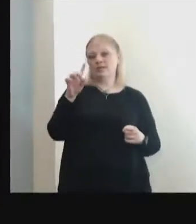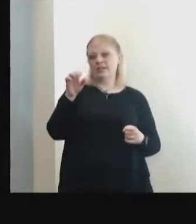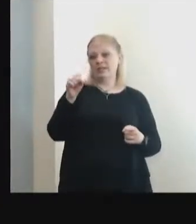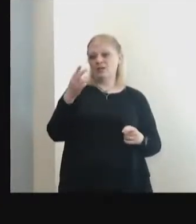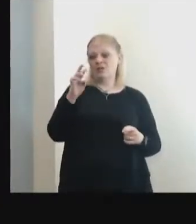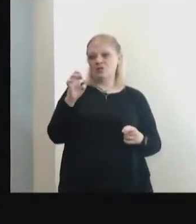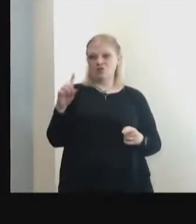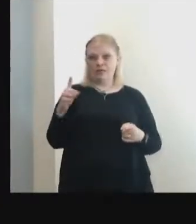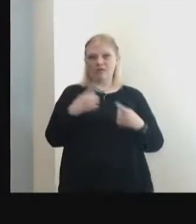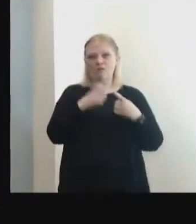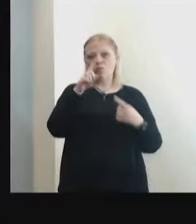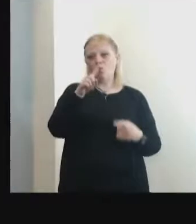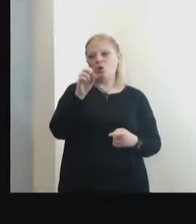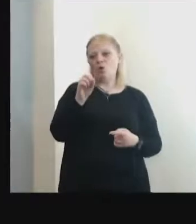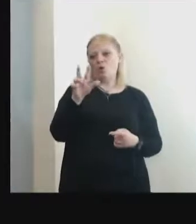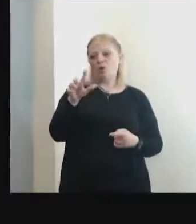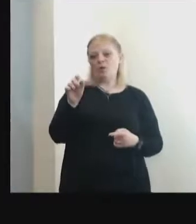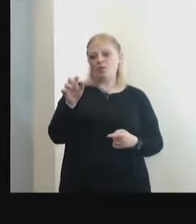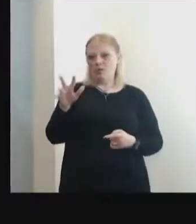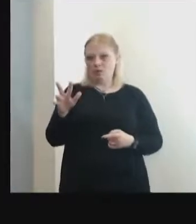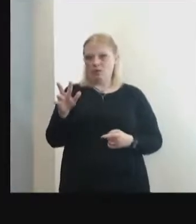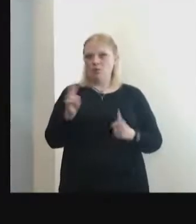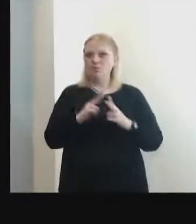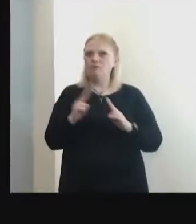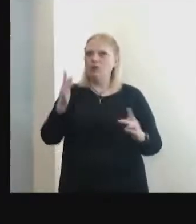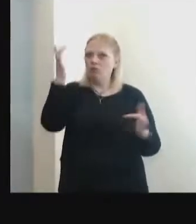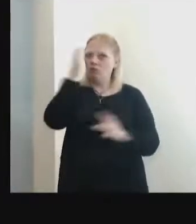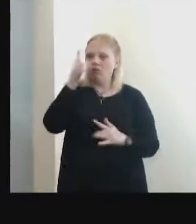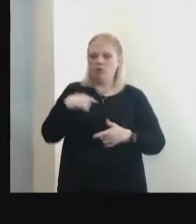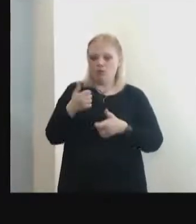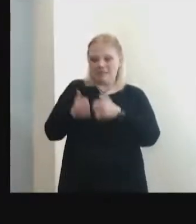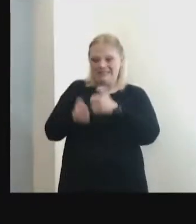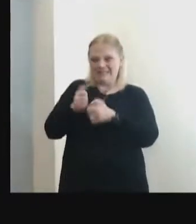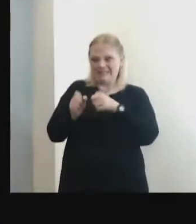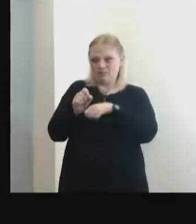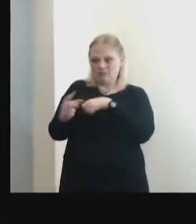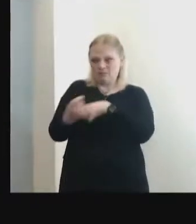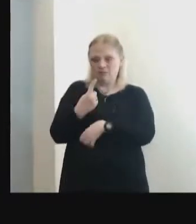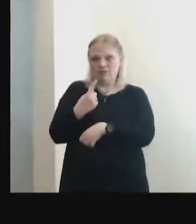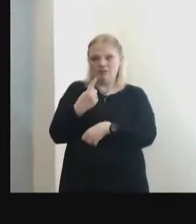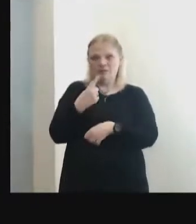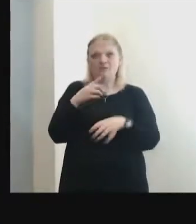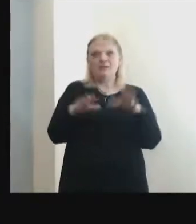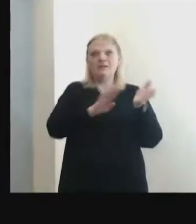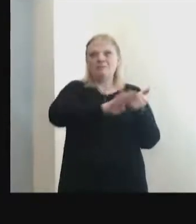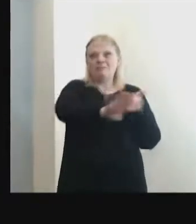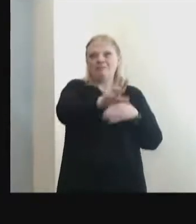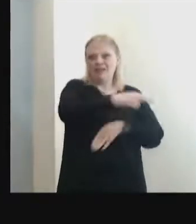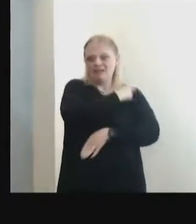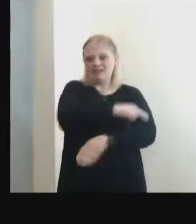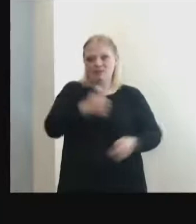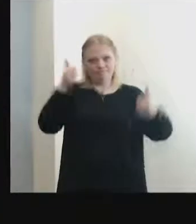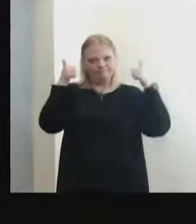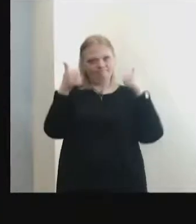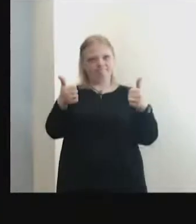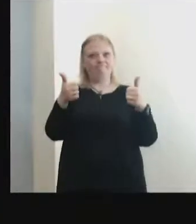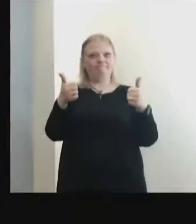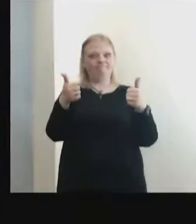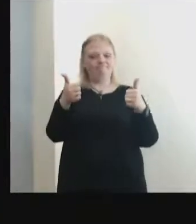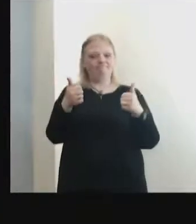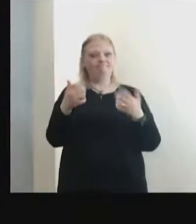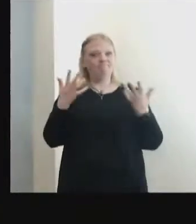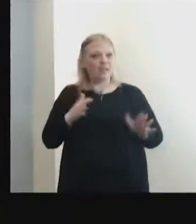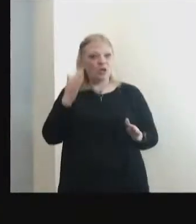Reagan from 103.3. I know he was quite ill. We were actually texting, and it sounds like he is out of the hospital. That's a good thing. I do